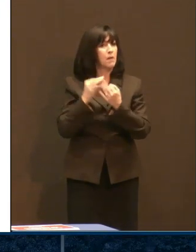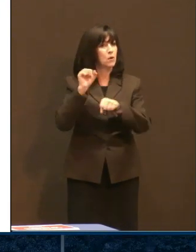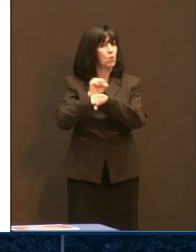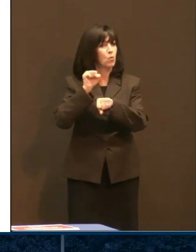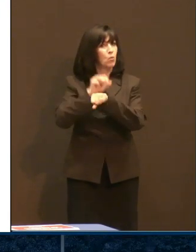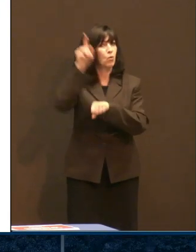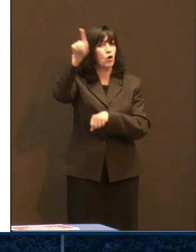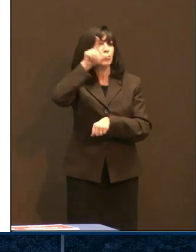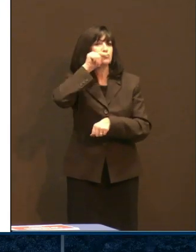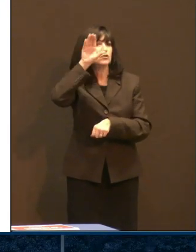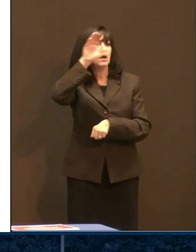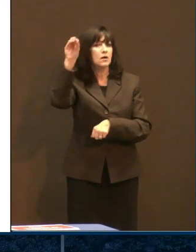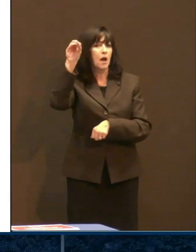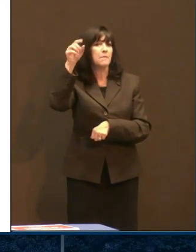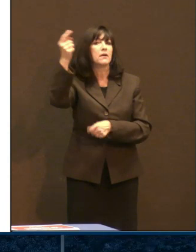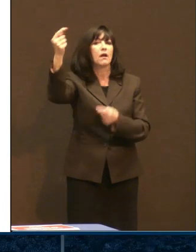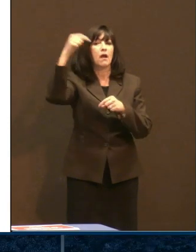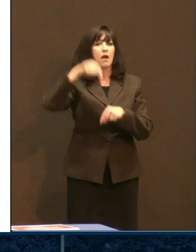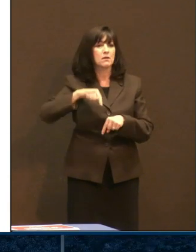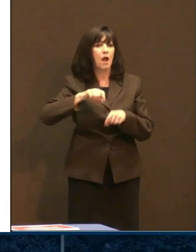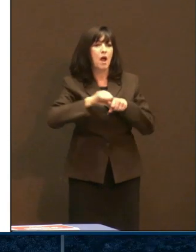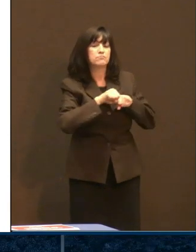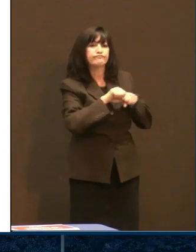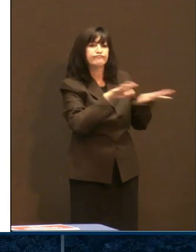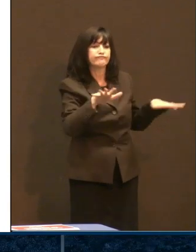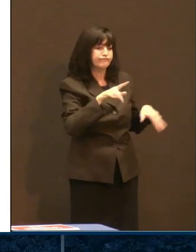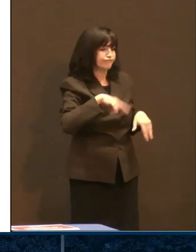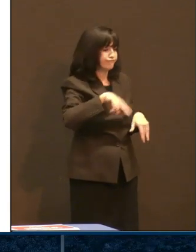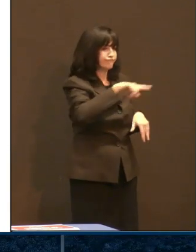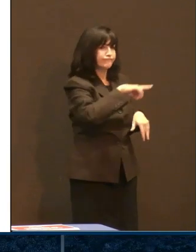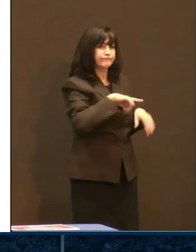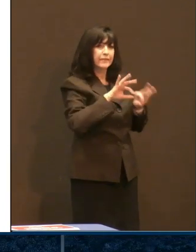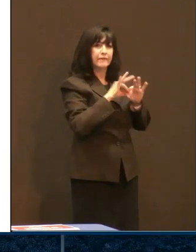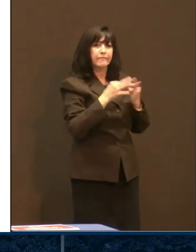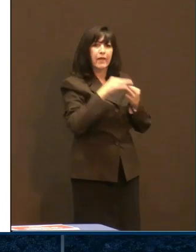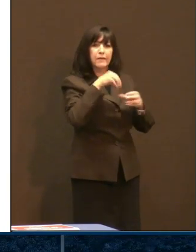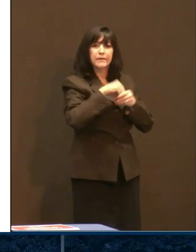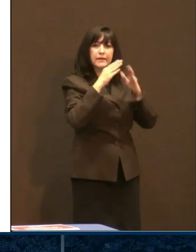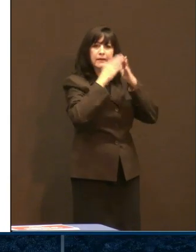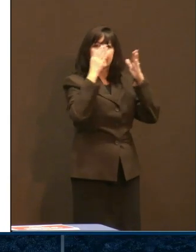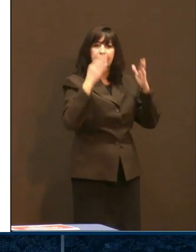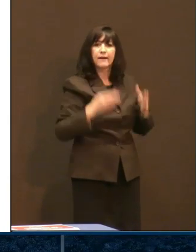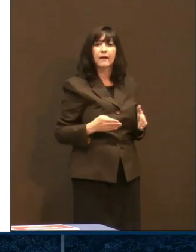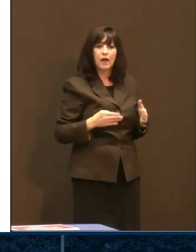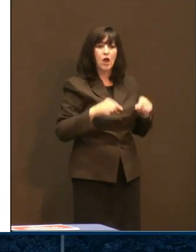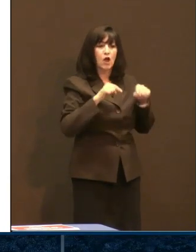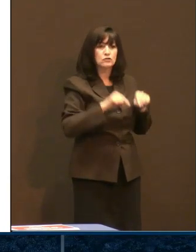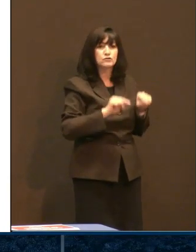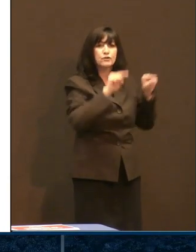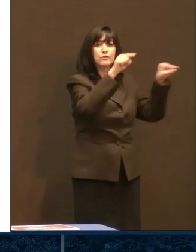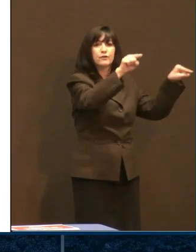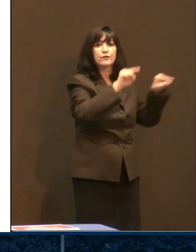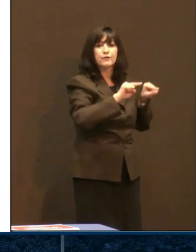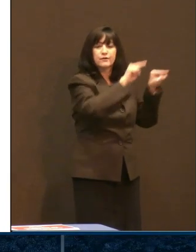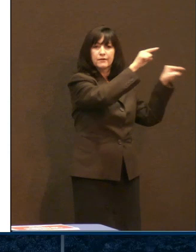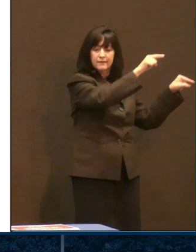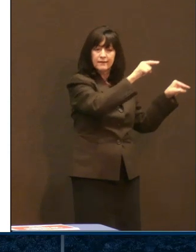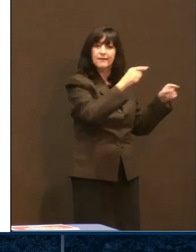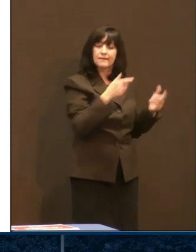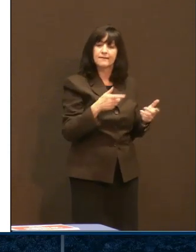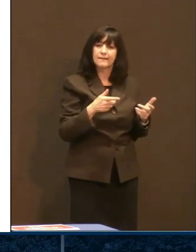other similar large industries, or somebody who knows somebody who's COVID positive. So